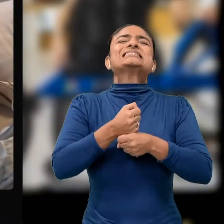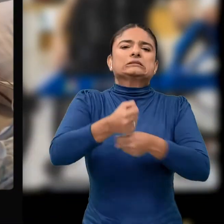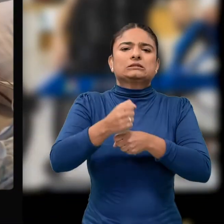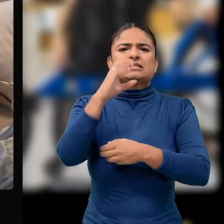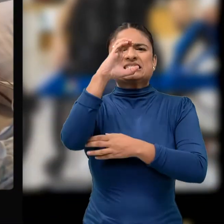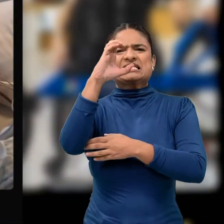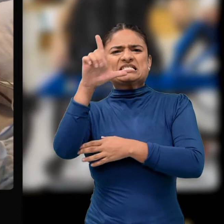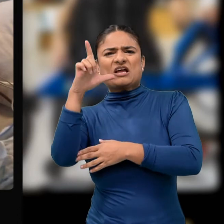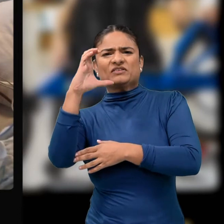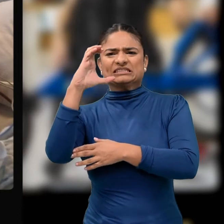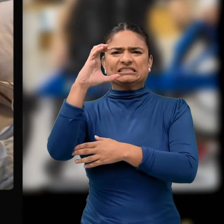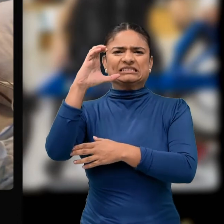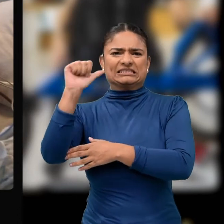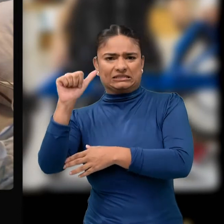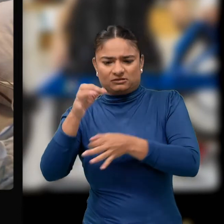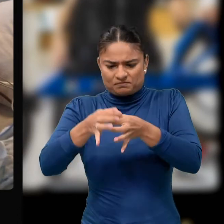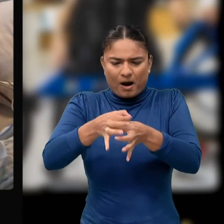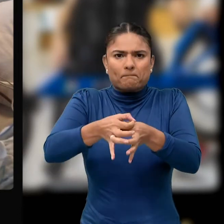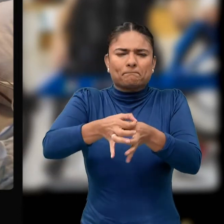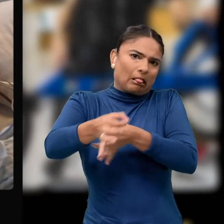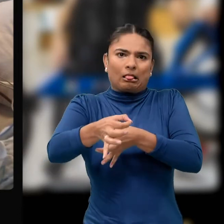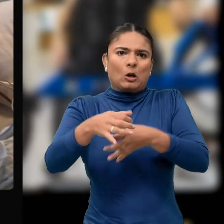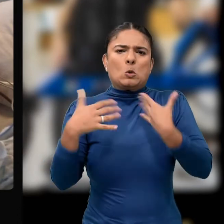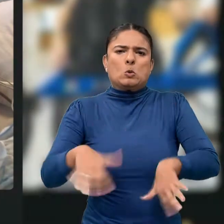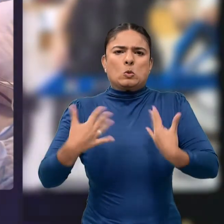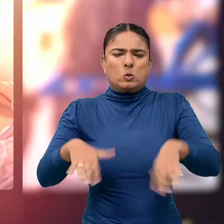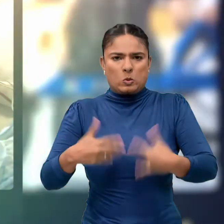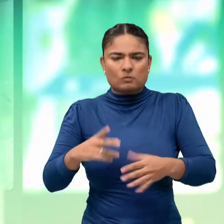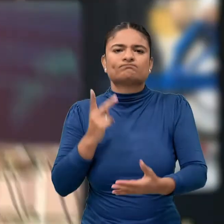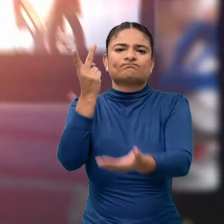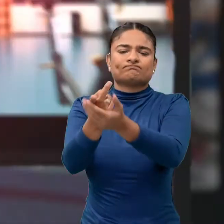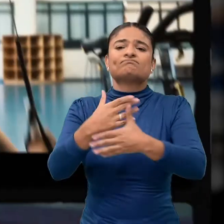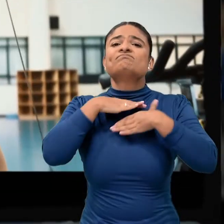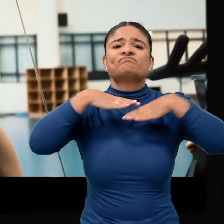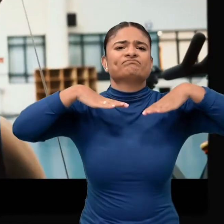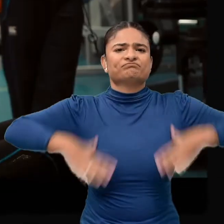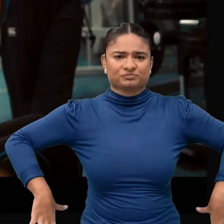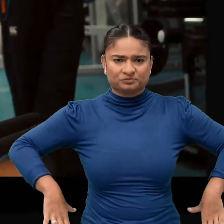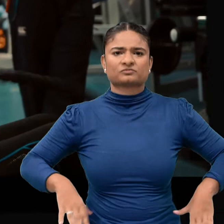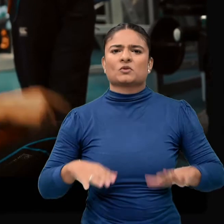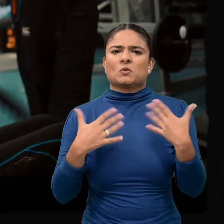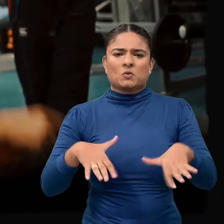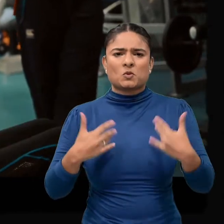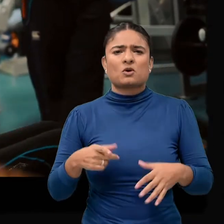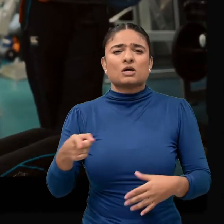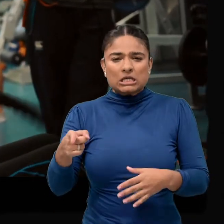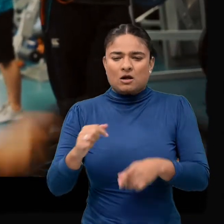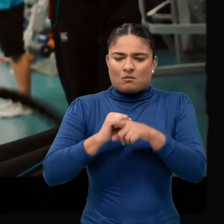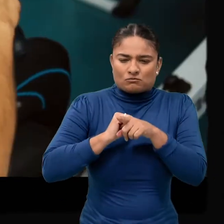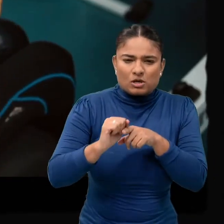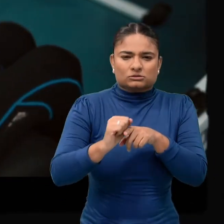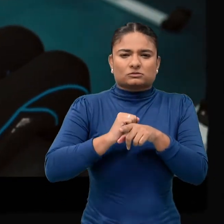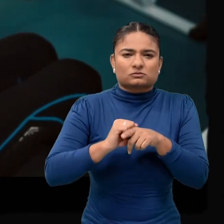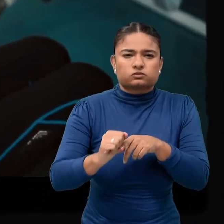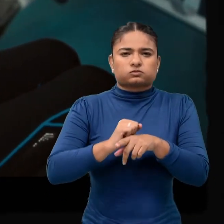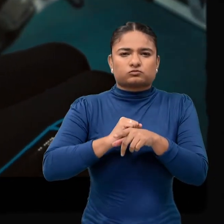neck at C6 and C7 spinal motion vertebra and was left instantly paralyzed from the shoulders down. After